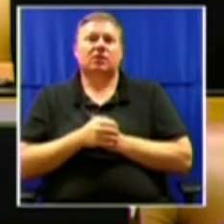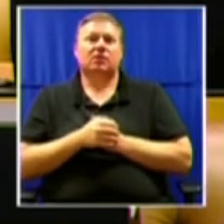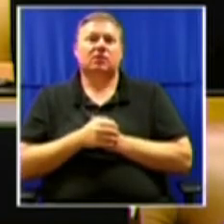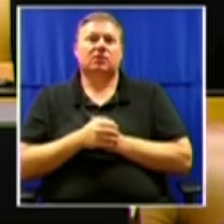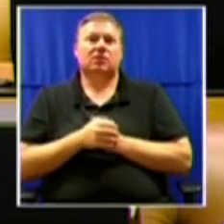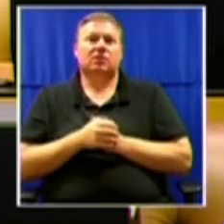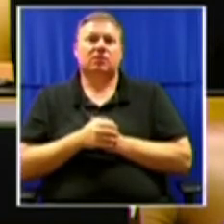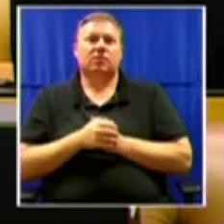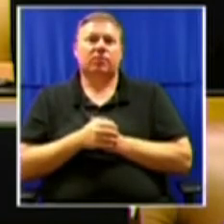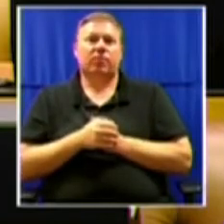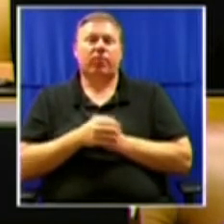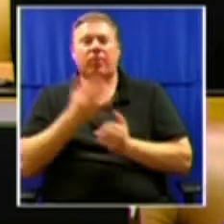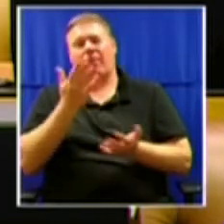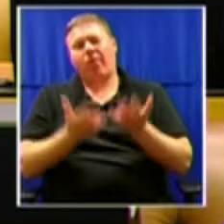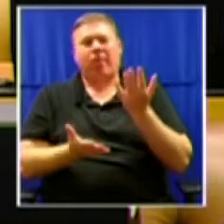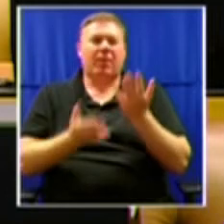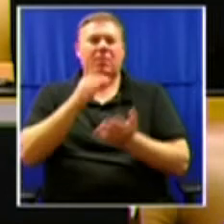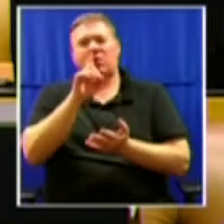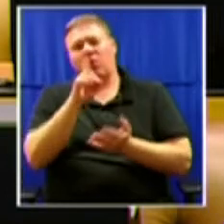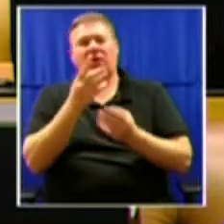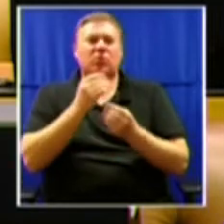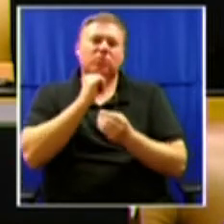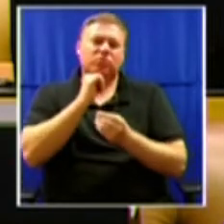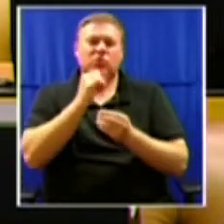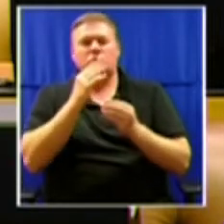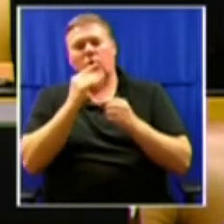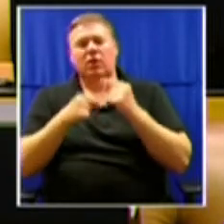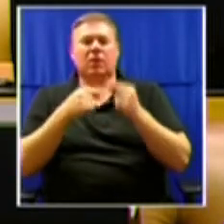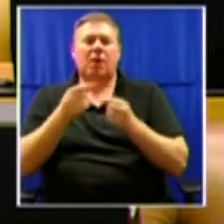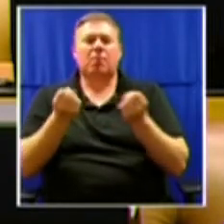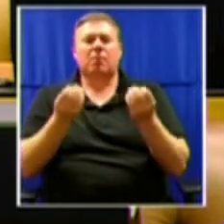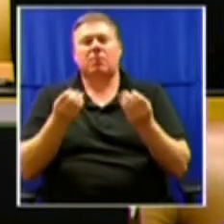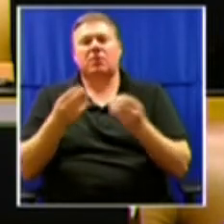we were not talking much about is that